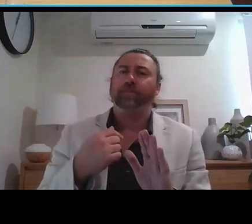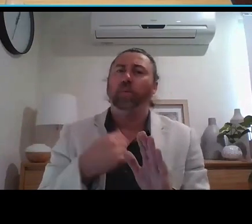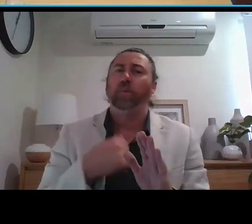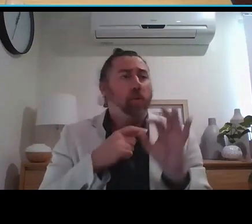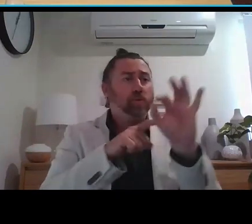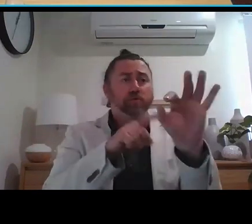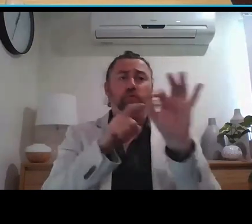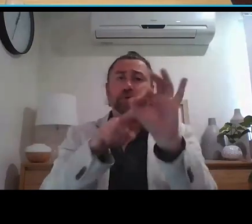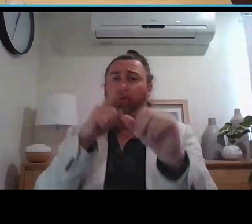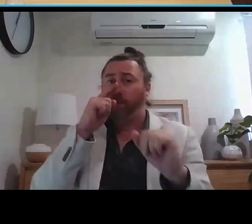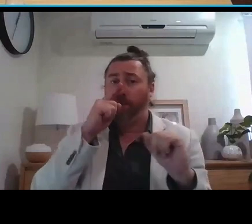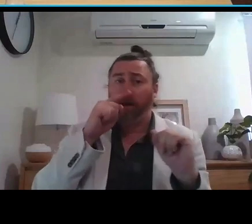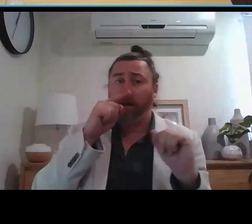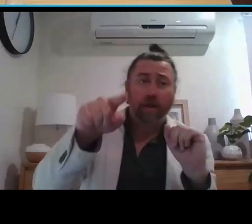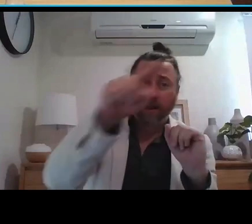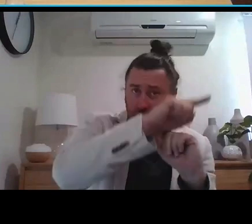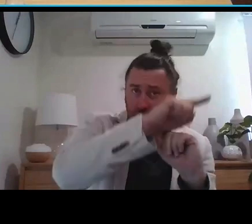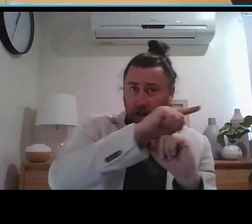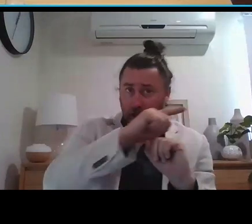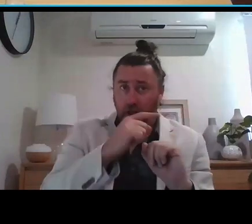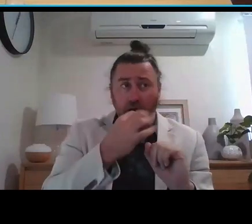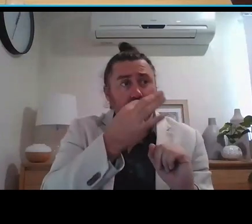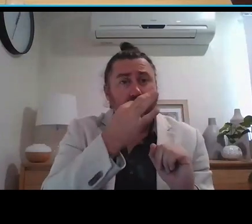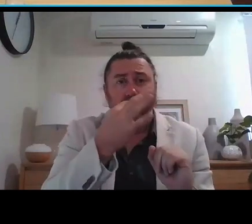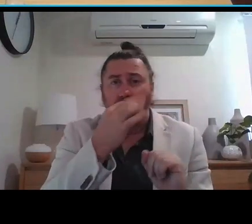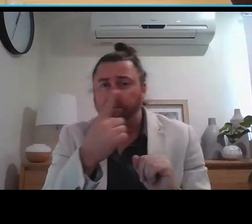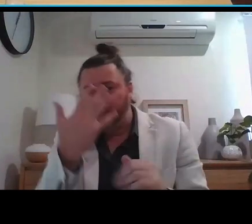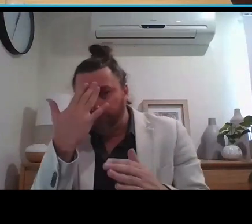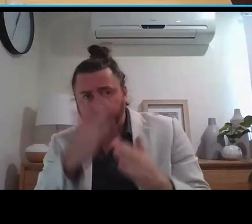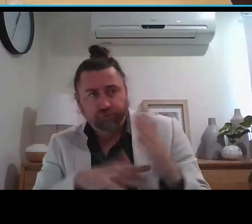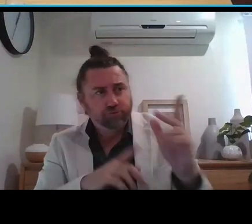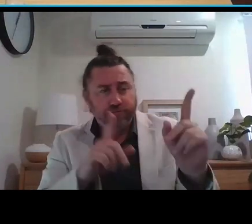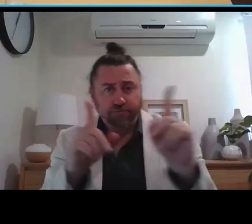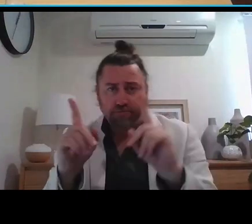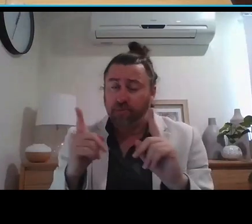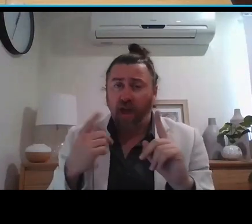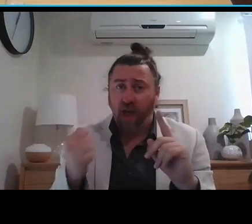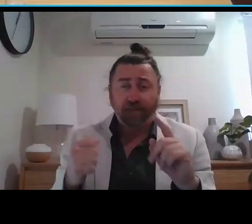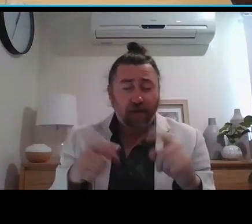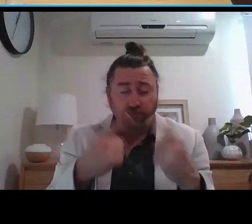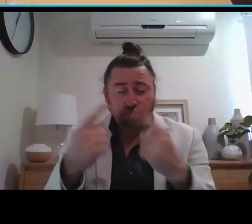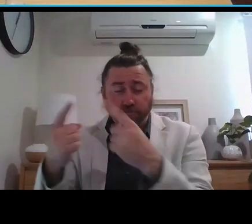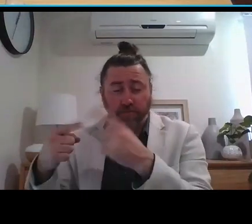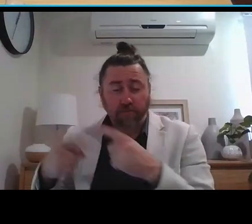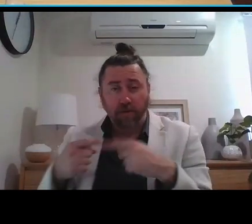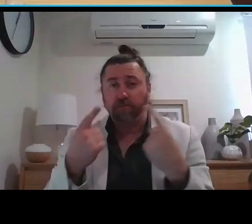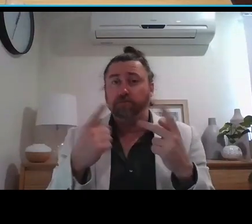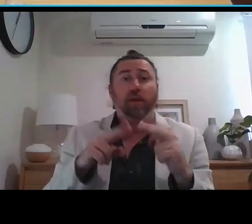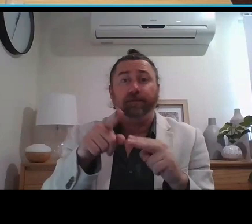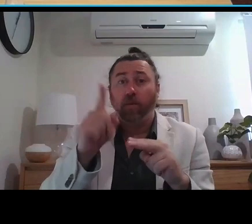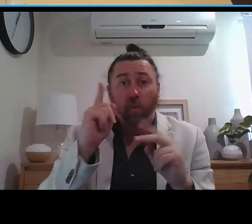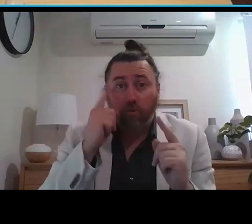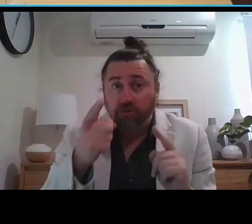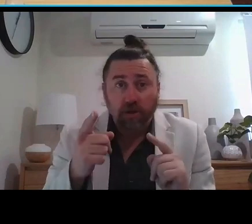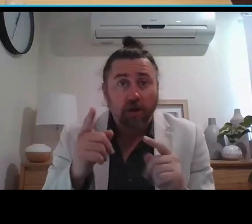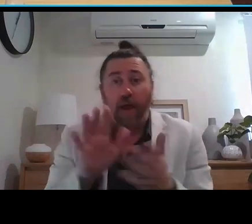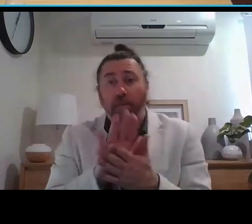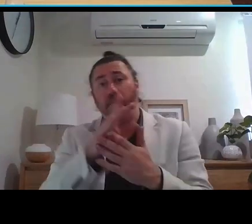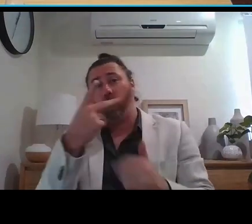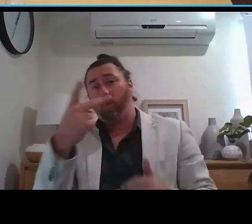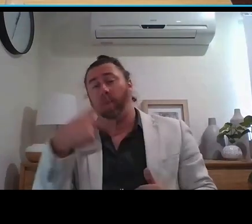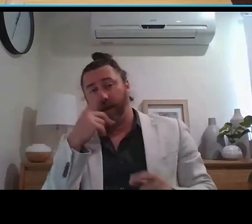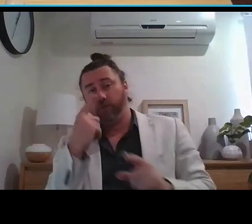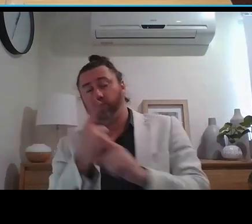being interviewed from a statistical perspective, it is representative. If you do have concerns, I'm happy to engage you in a dialogue